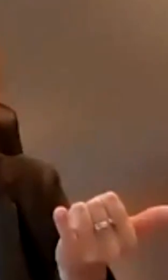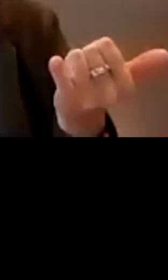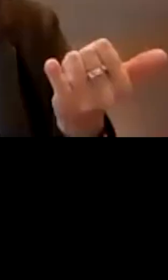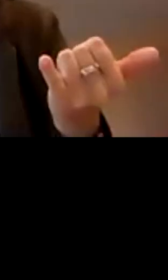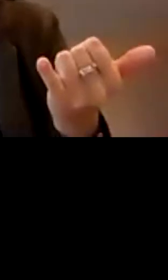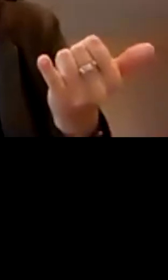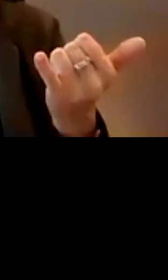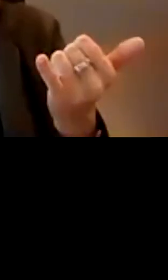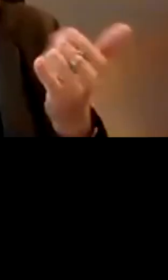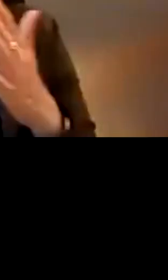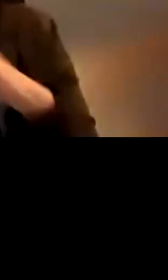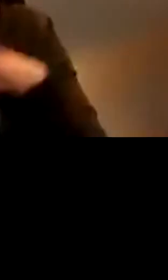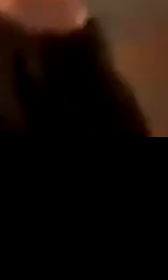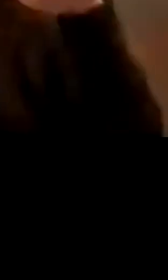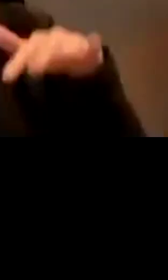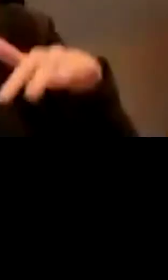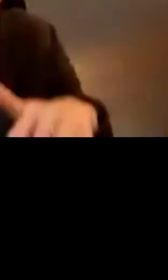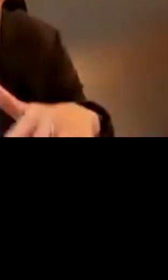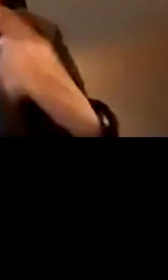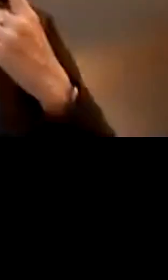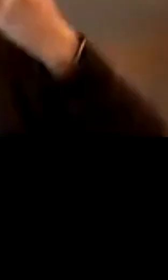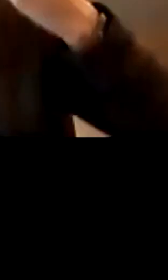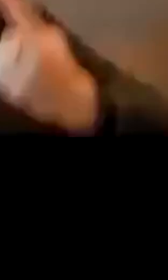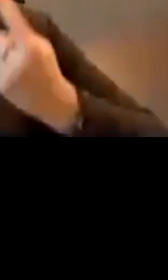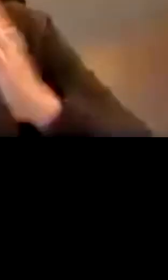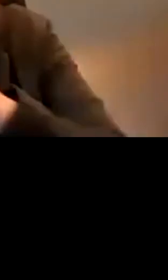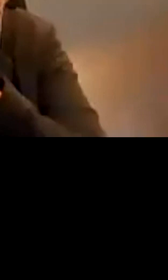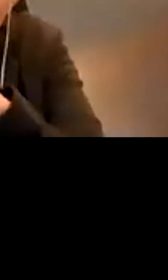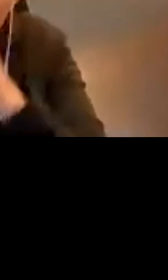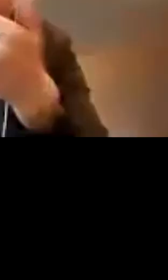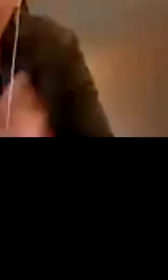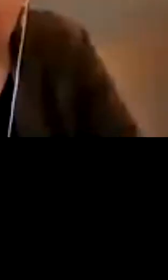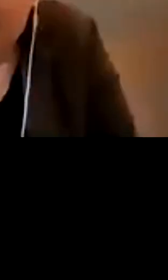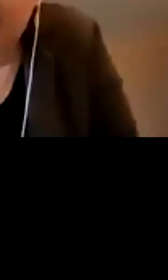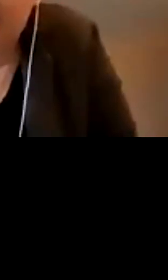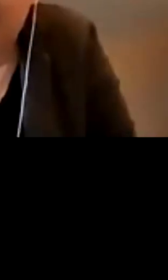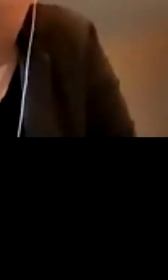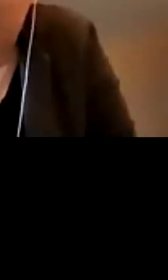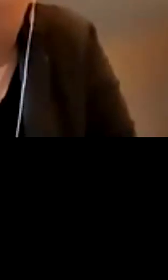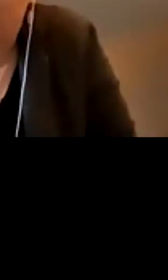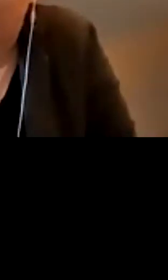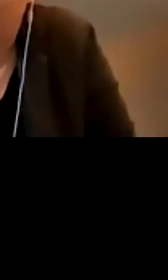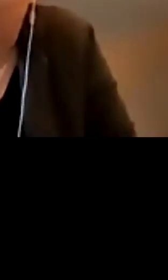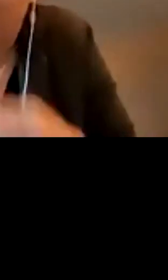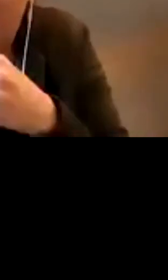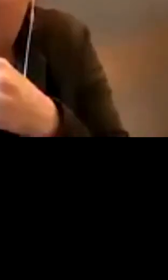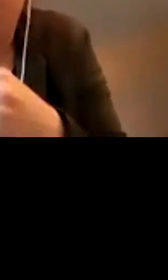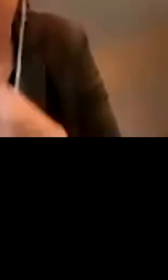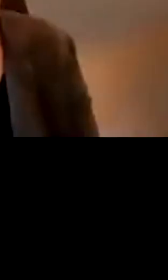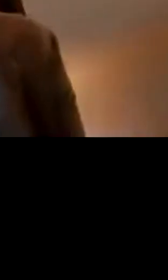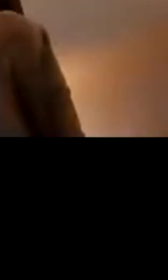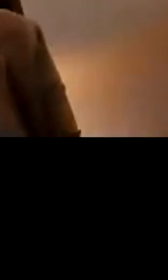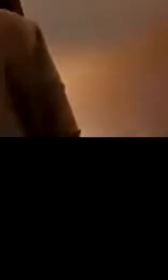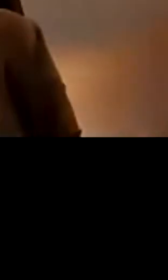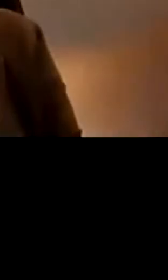up a thoughtful, comprehensive process? I'm going to ask Marianne if she has any thoughts about that. Well, in 30 seconds or less, I